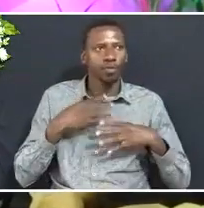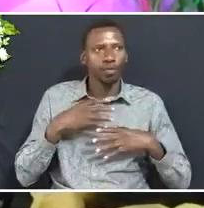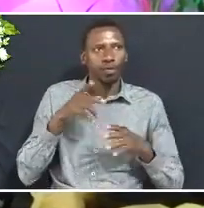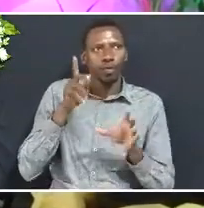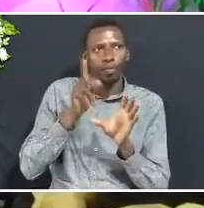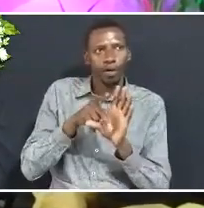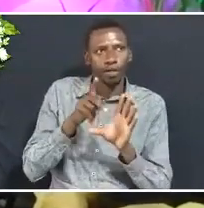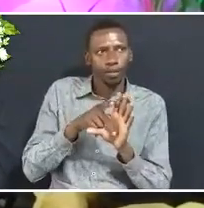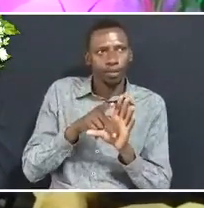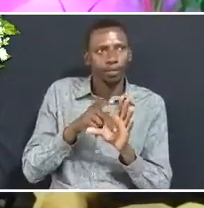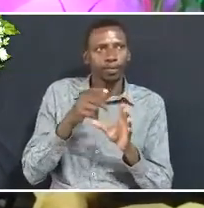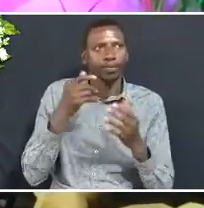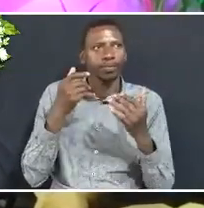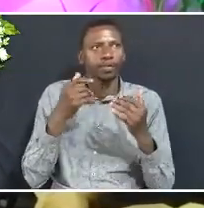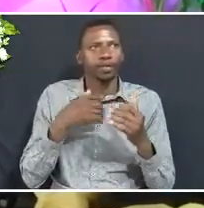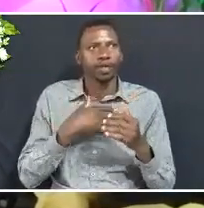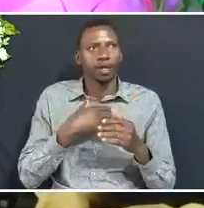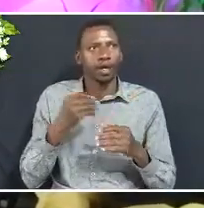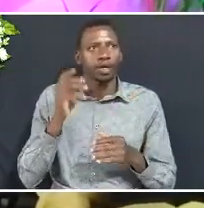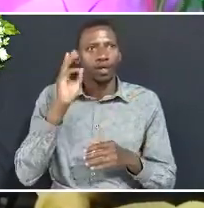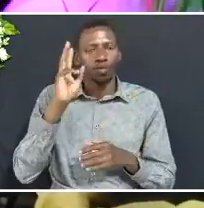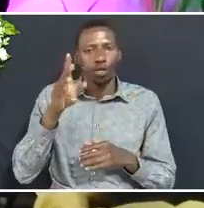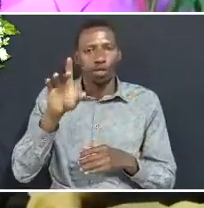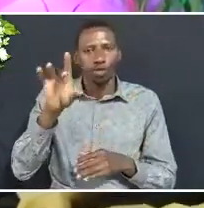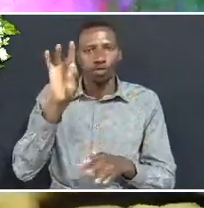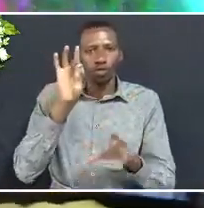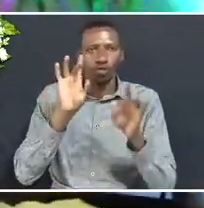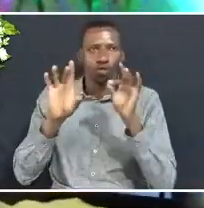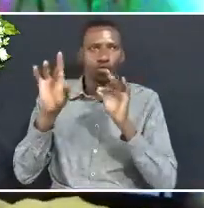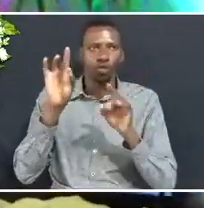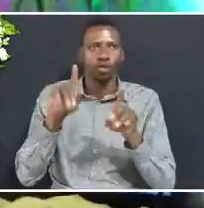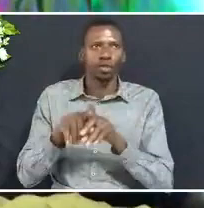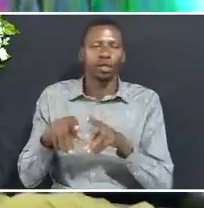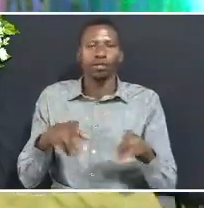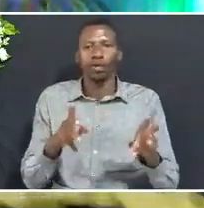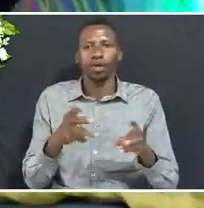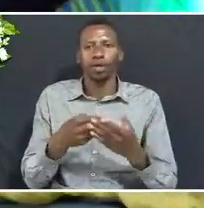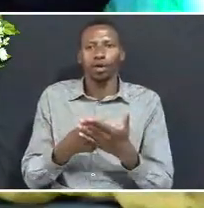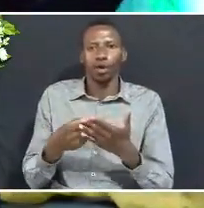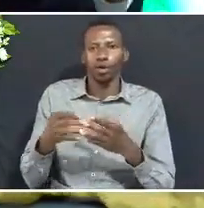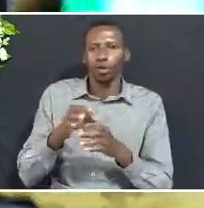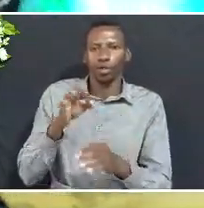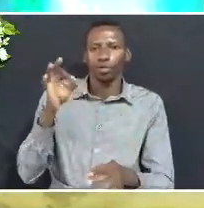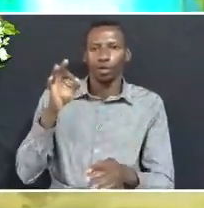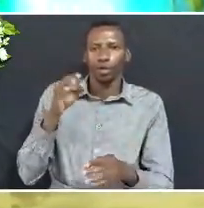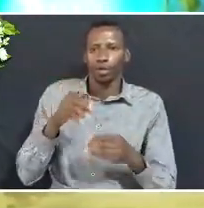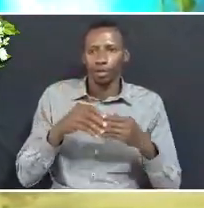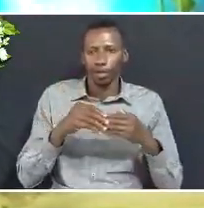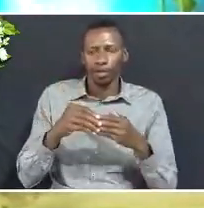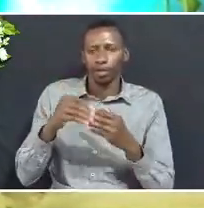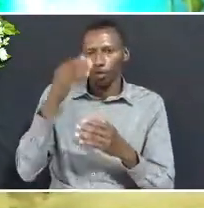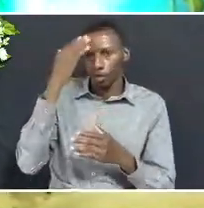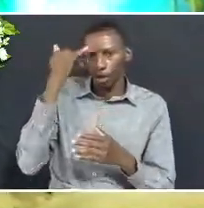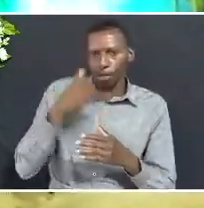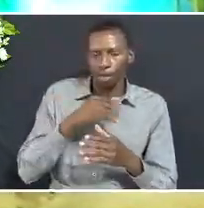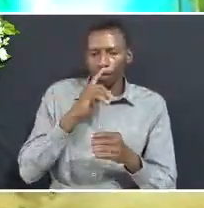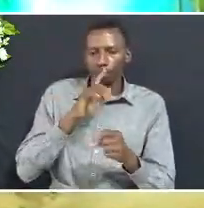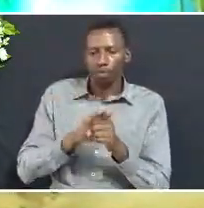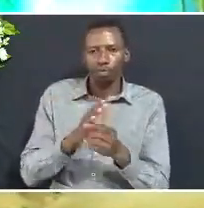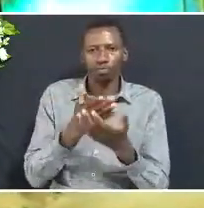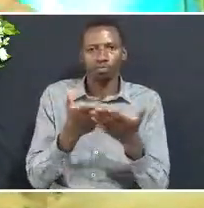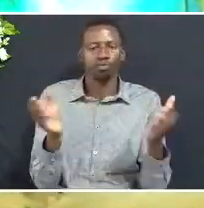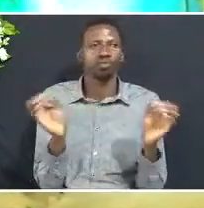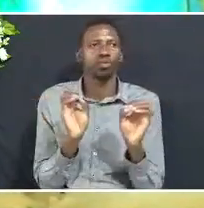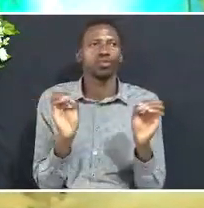participated, and I'm going to choose them as the Spirit may lead, because I did not promise you to do it. I only want to know